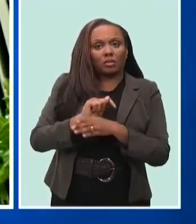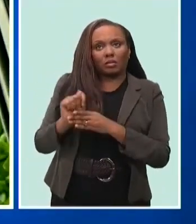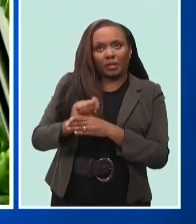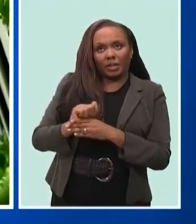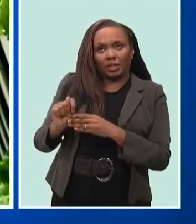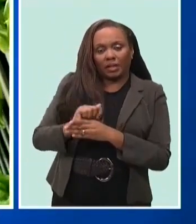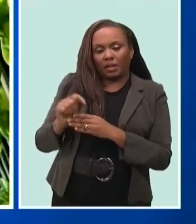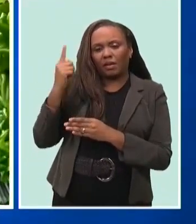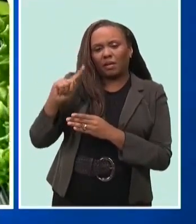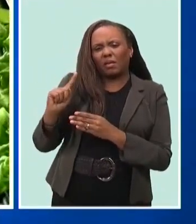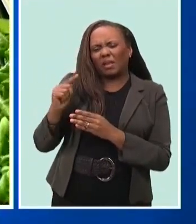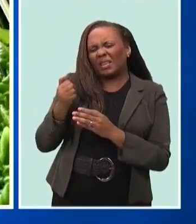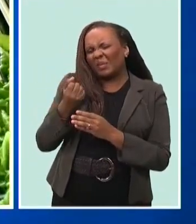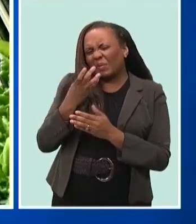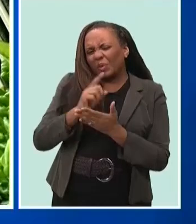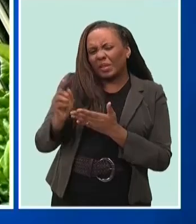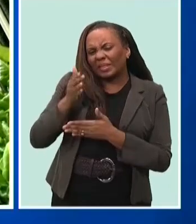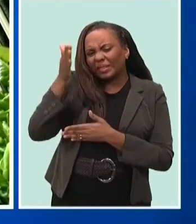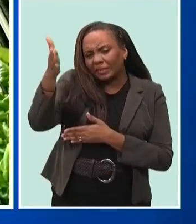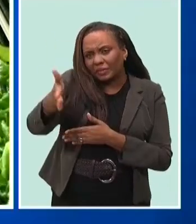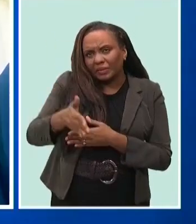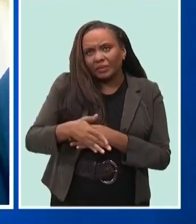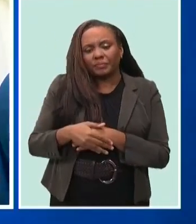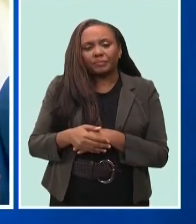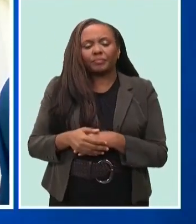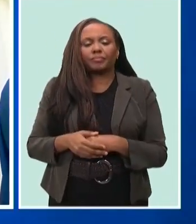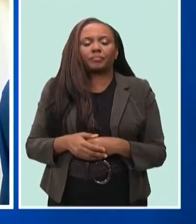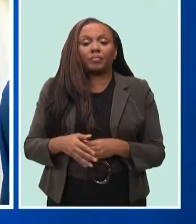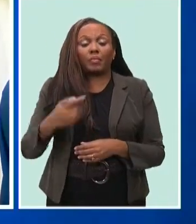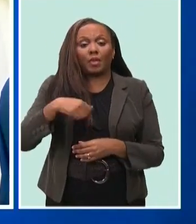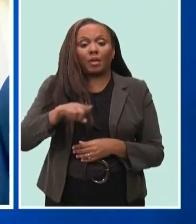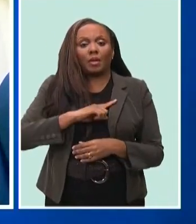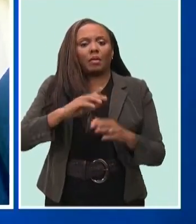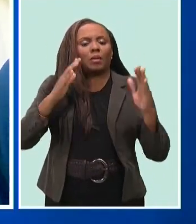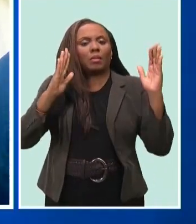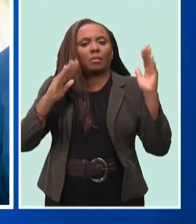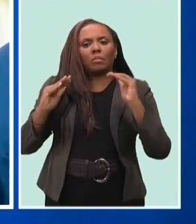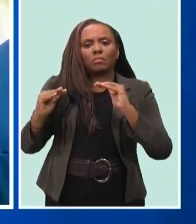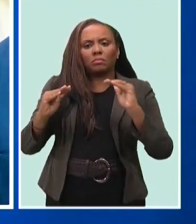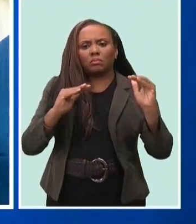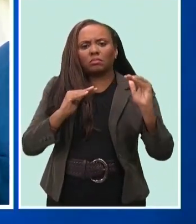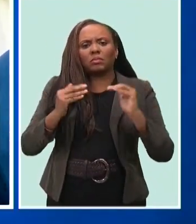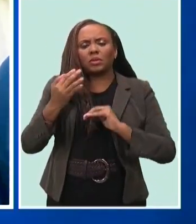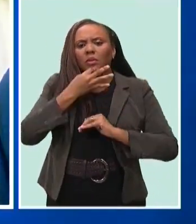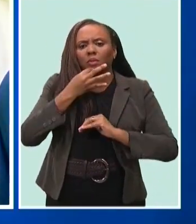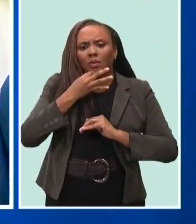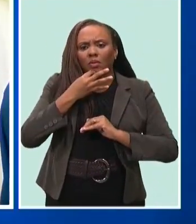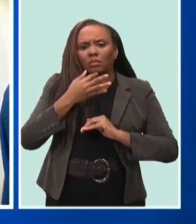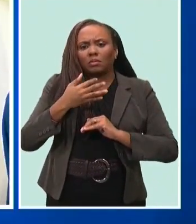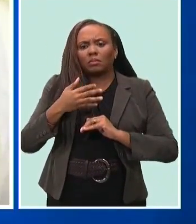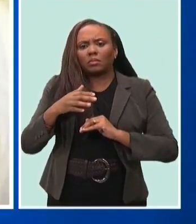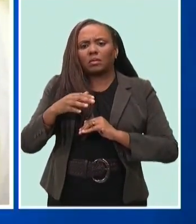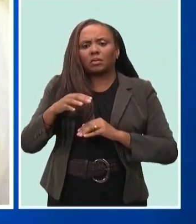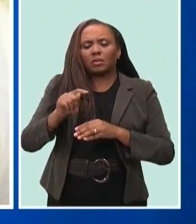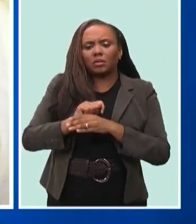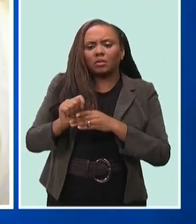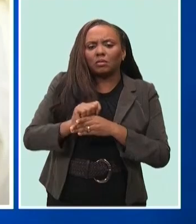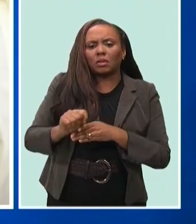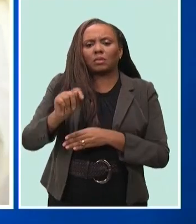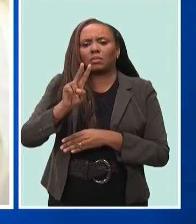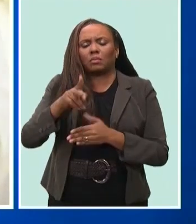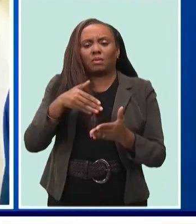out in a few weeks. We're hoping to roll out over a 3 years period, I think it is, about 2,000 farmers who will be